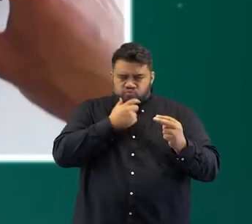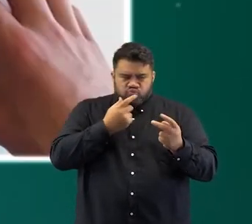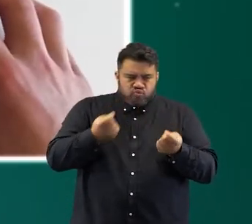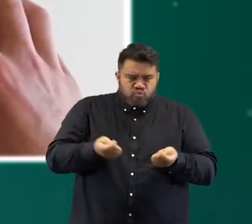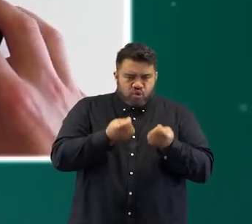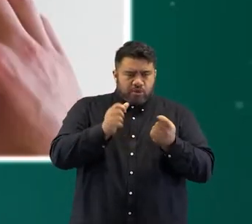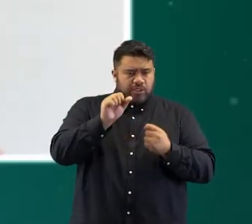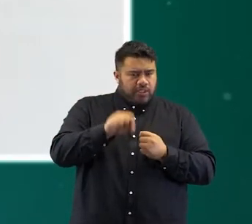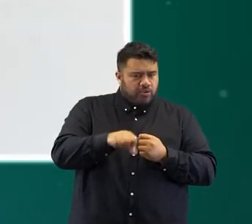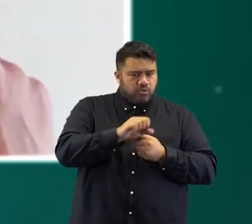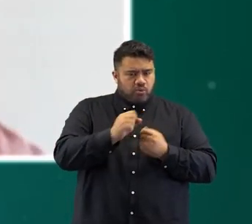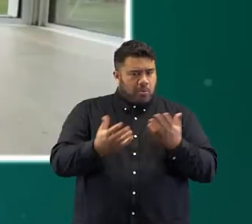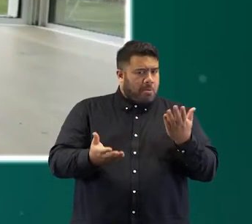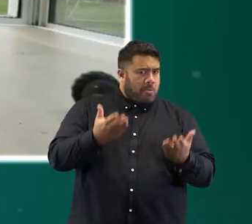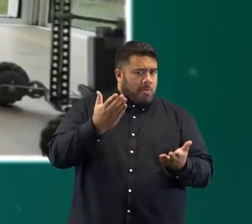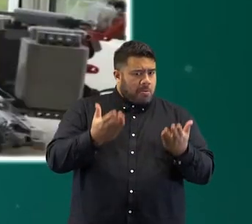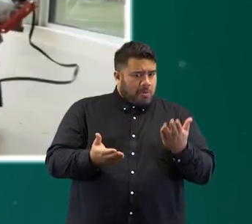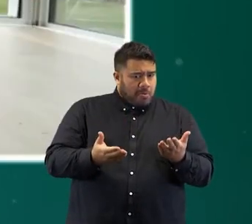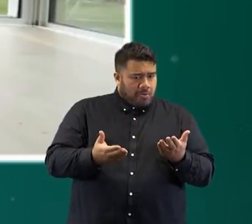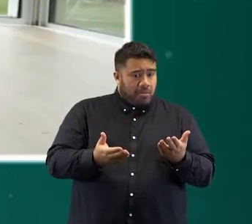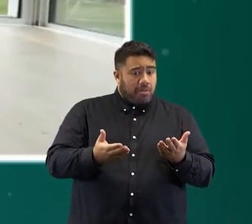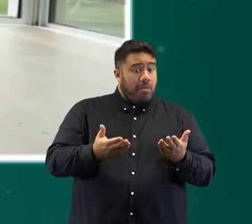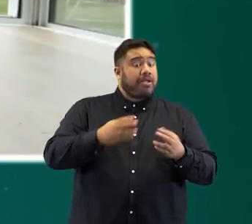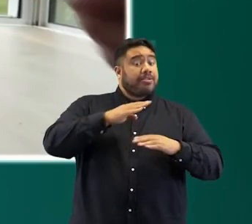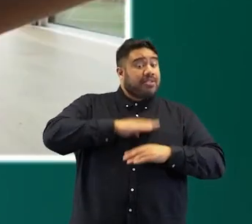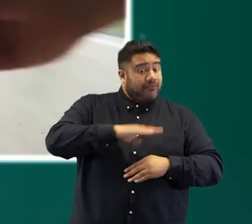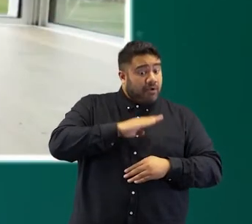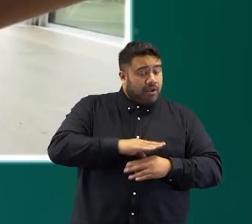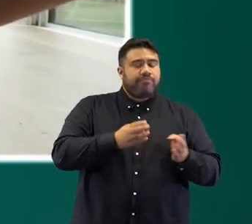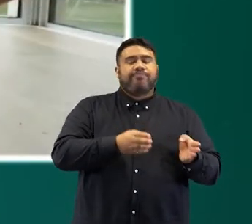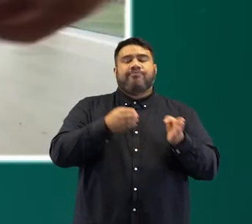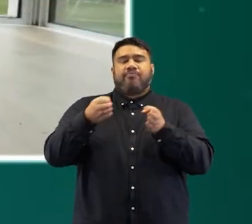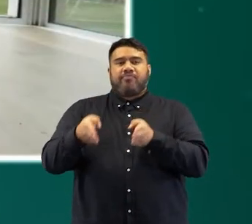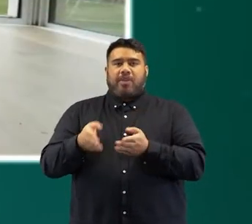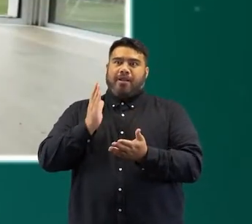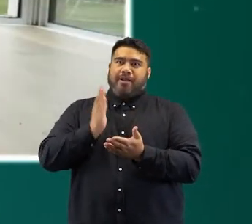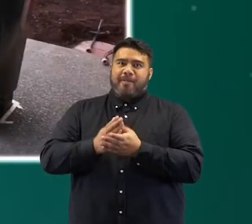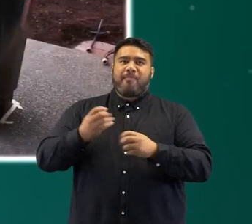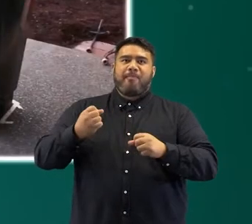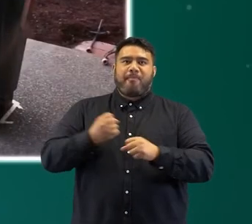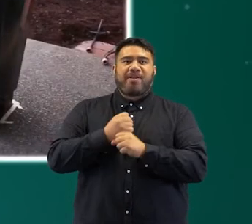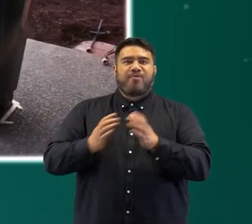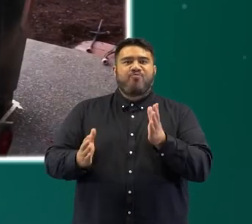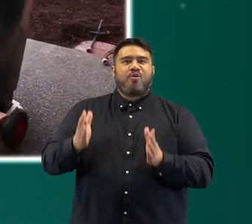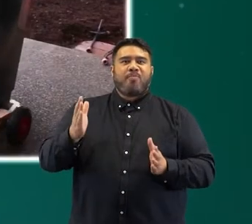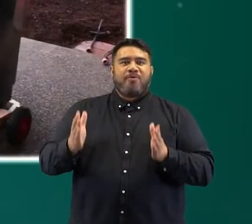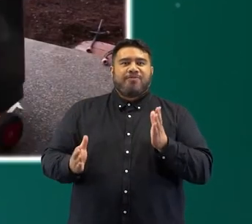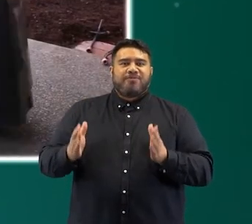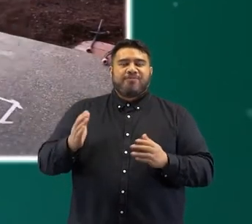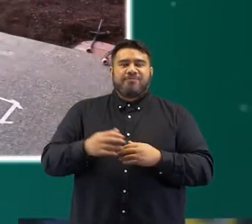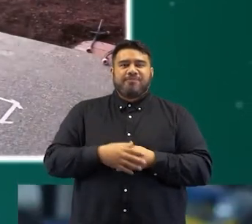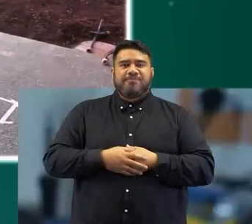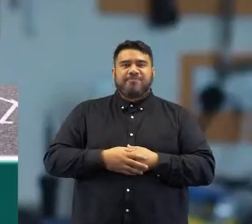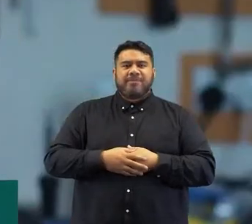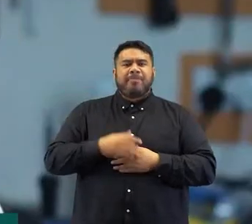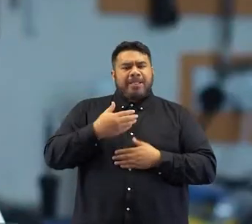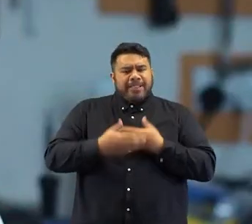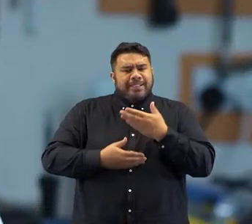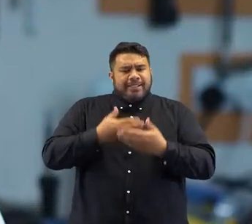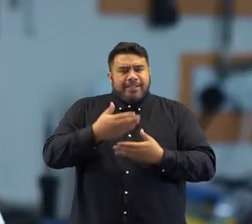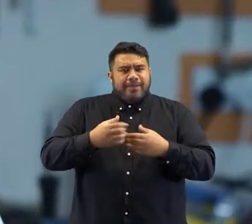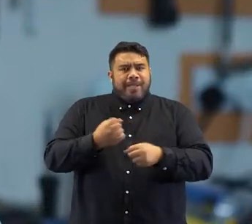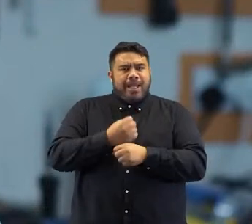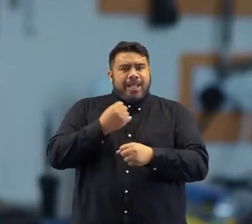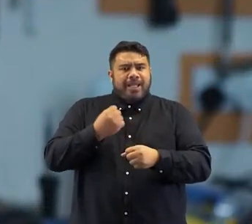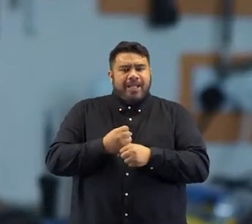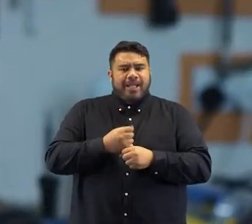moving motors around and testing the actual concept as a whole. You're moving on from Lego, then you start making full-size scales. Along the way, I kept getting